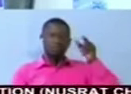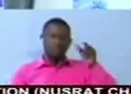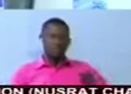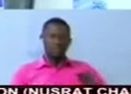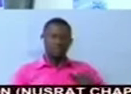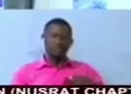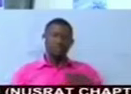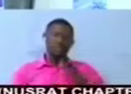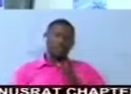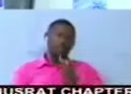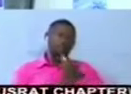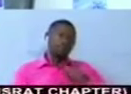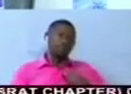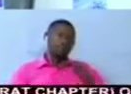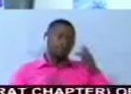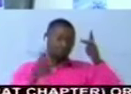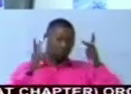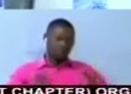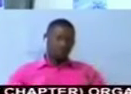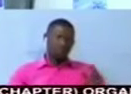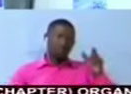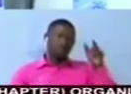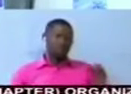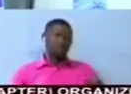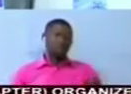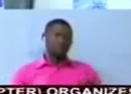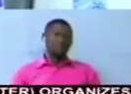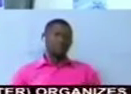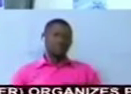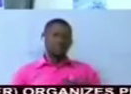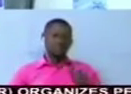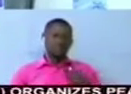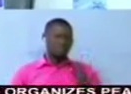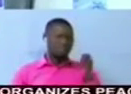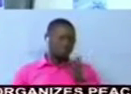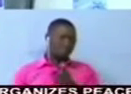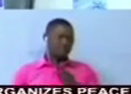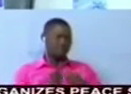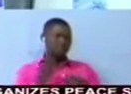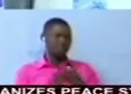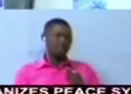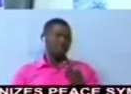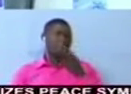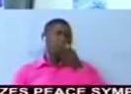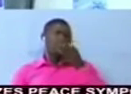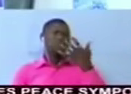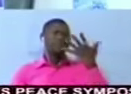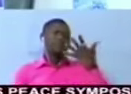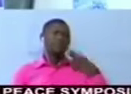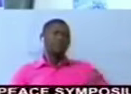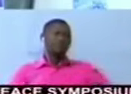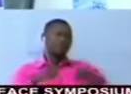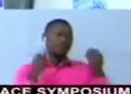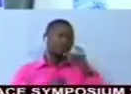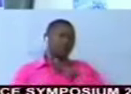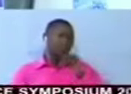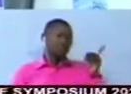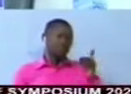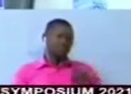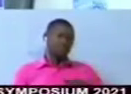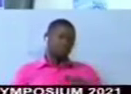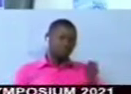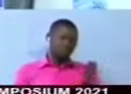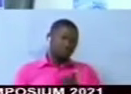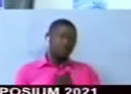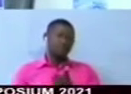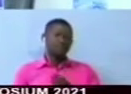services. Koku itam lim charge on suma fatte 45,000. That one also, if I didn't forget, he charged for 45,000. Ñu try ko. And he